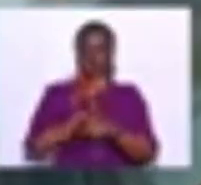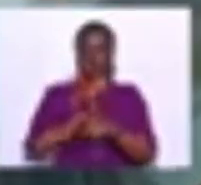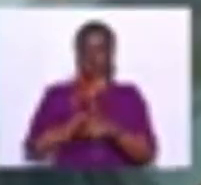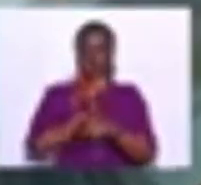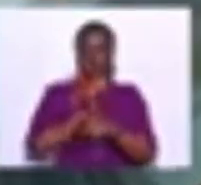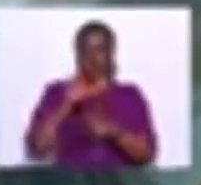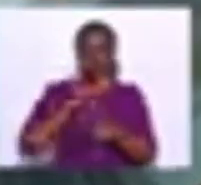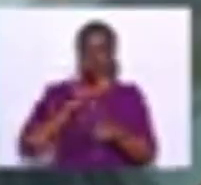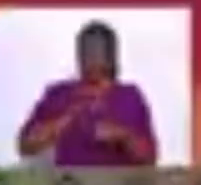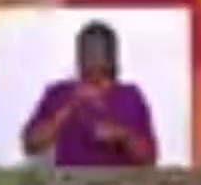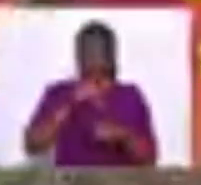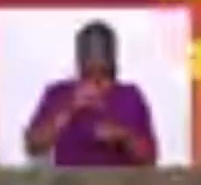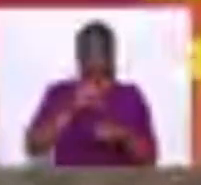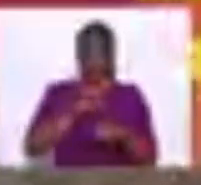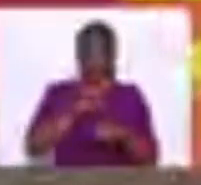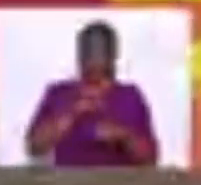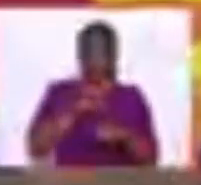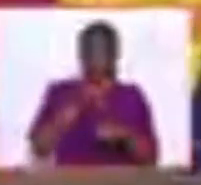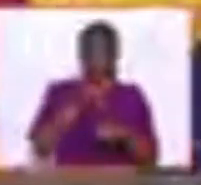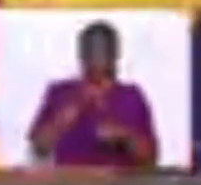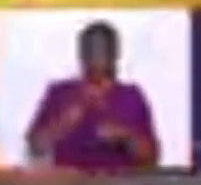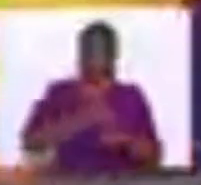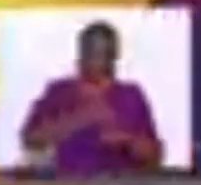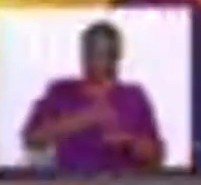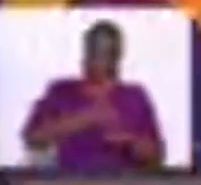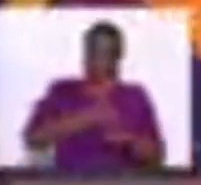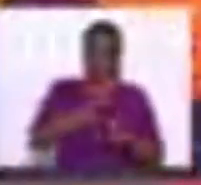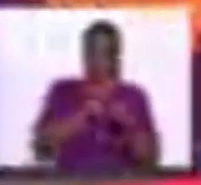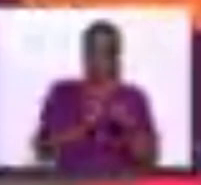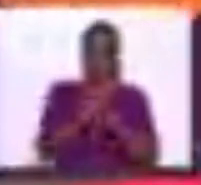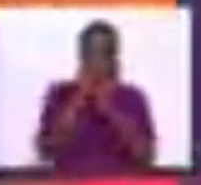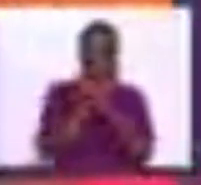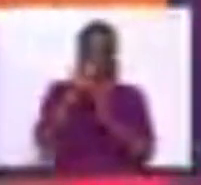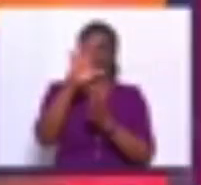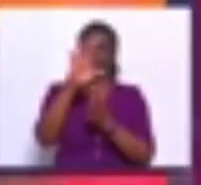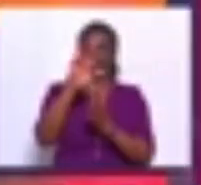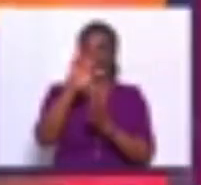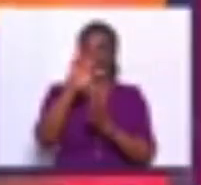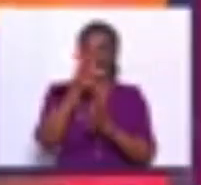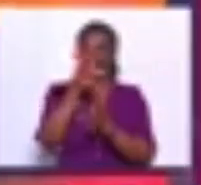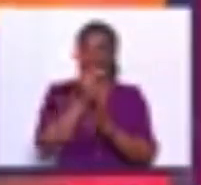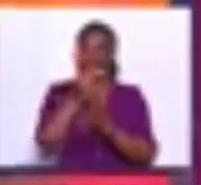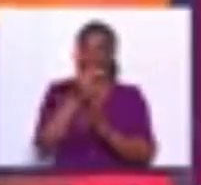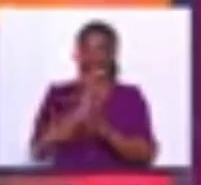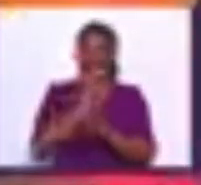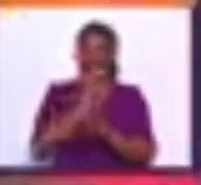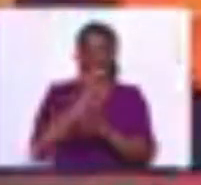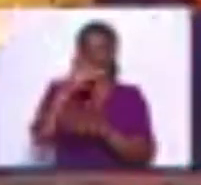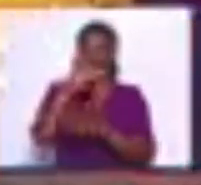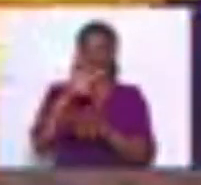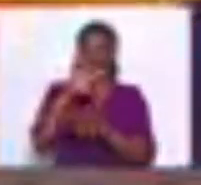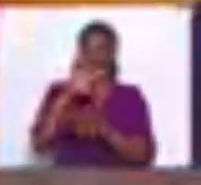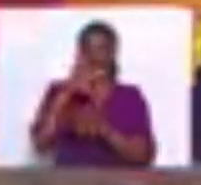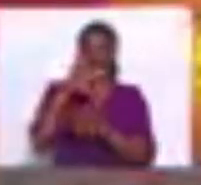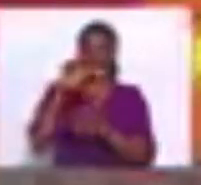No. No, we wouldn't even think about it. That's a little bit off, isn't it? But it doesn't make sense to me that we would say that's a little